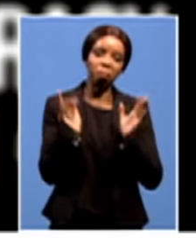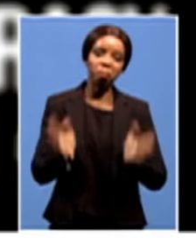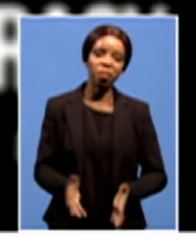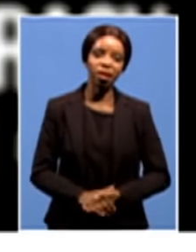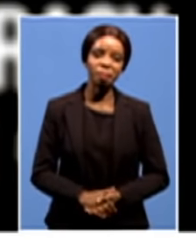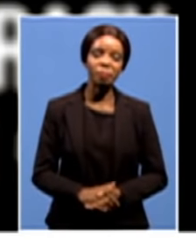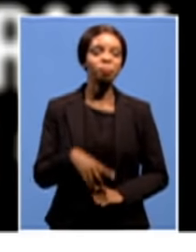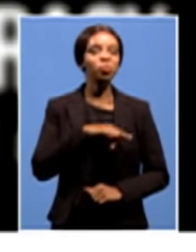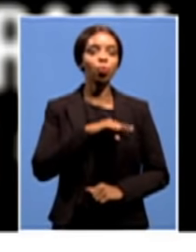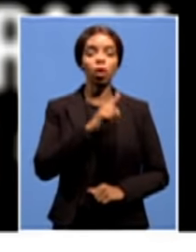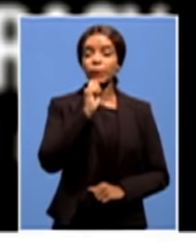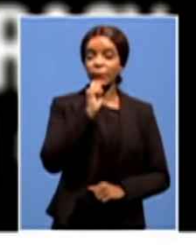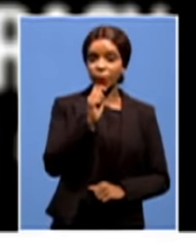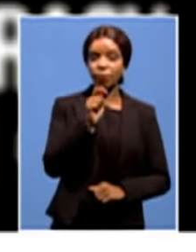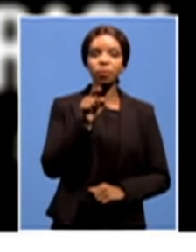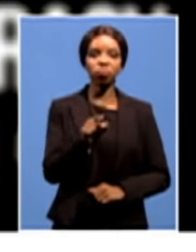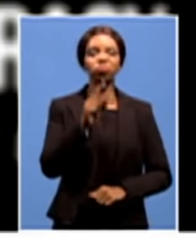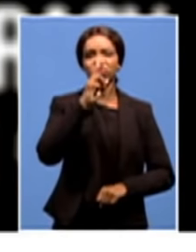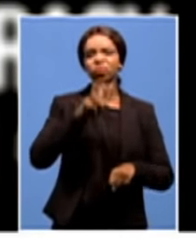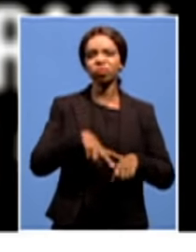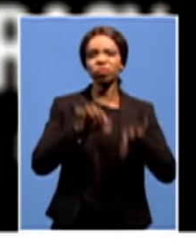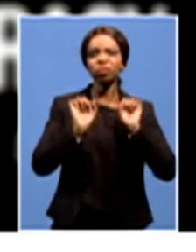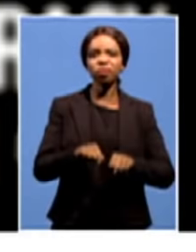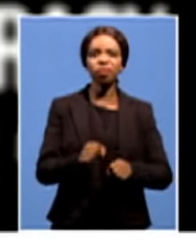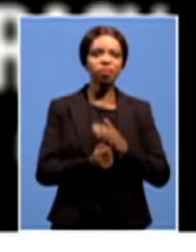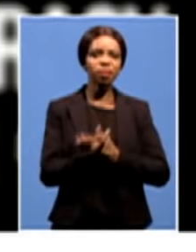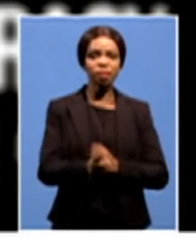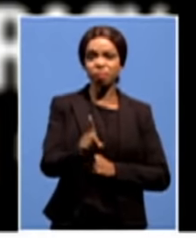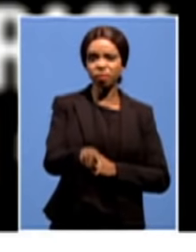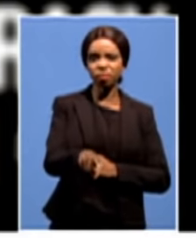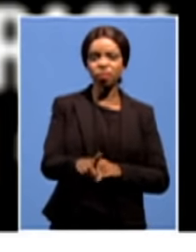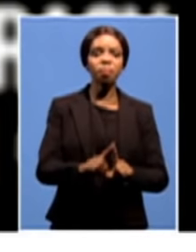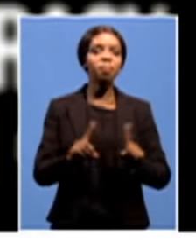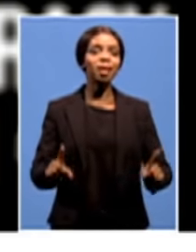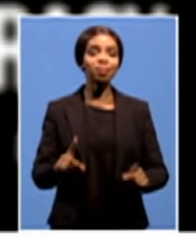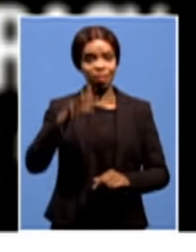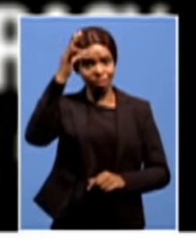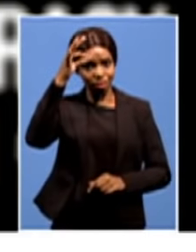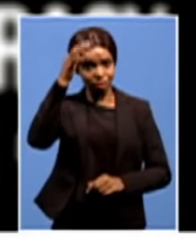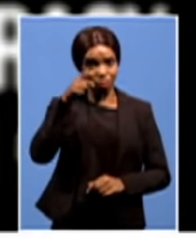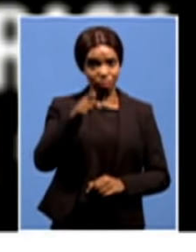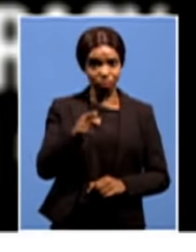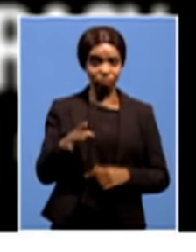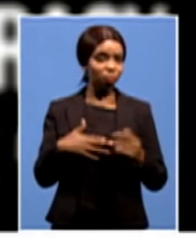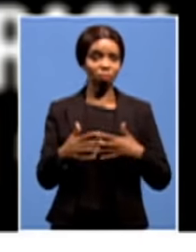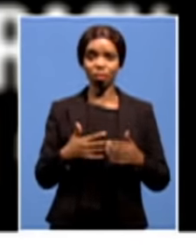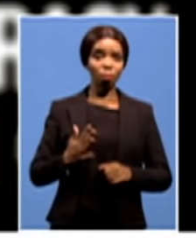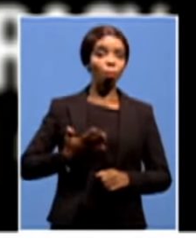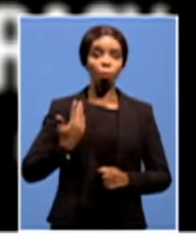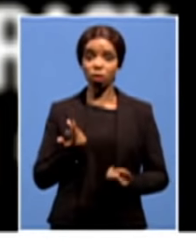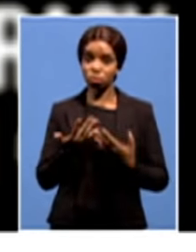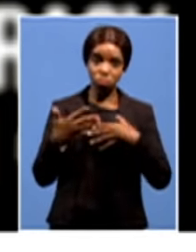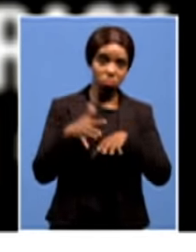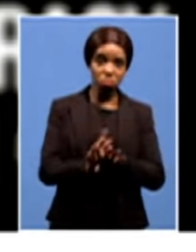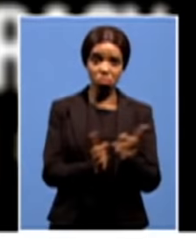really it is needed here. But whenever government wants to implement this side, they must make sure